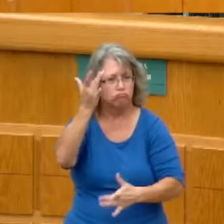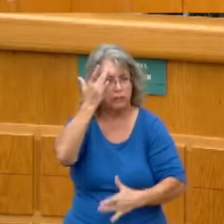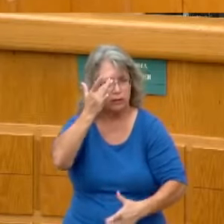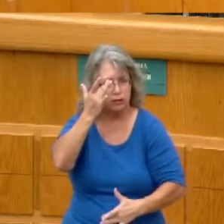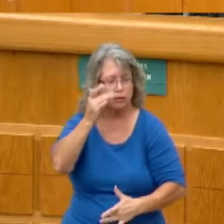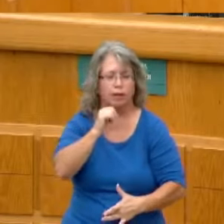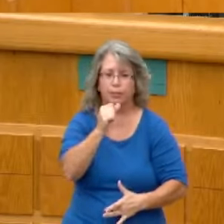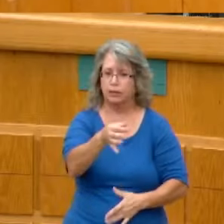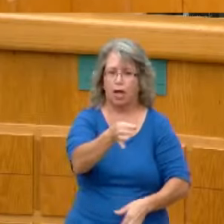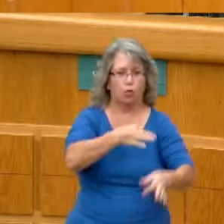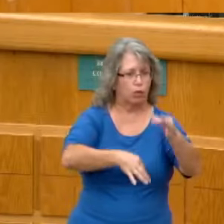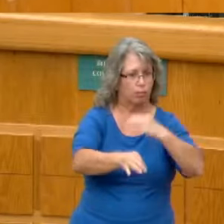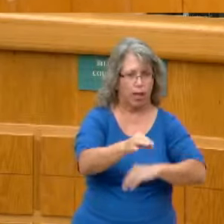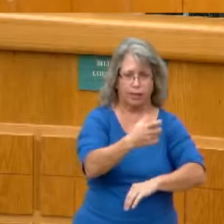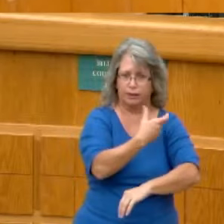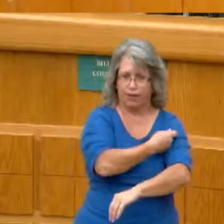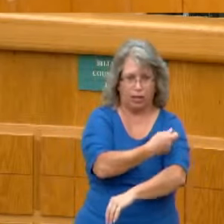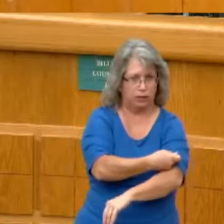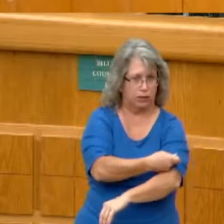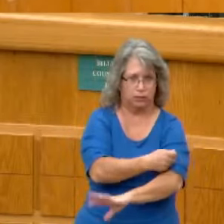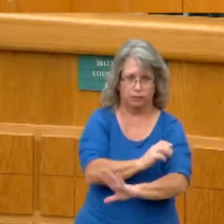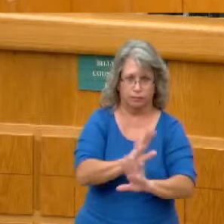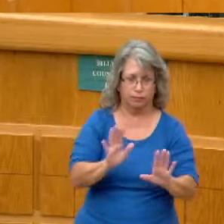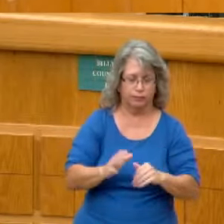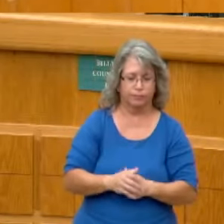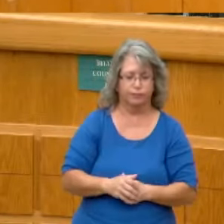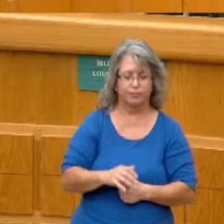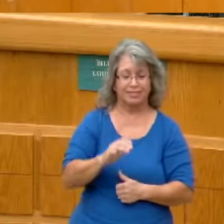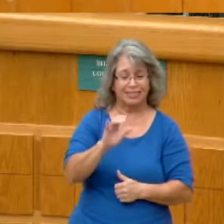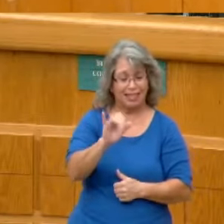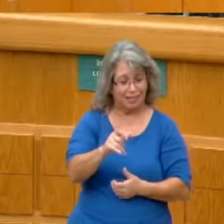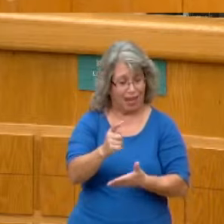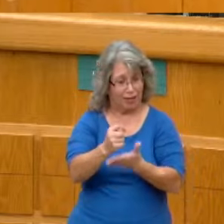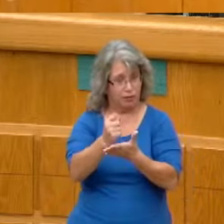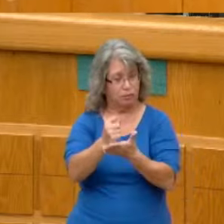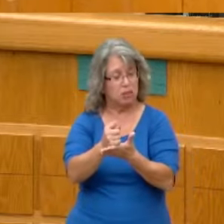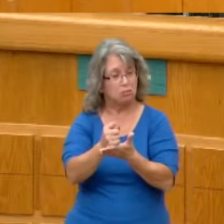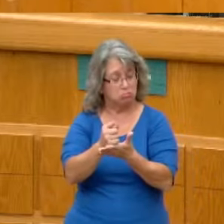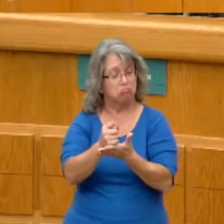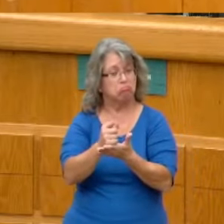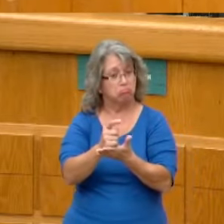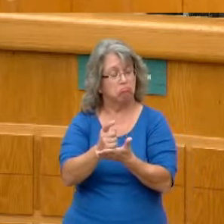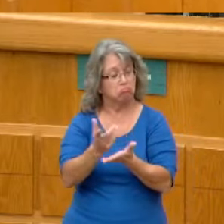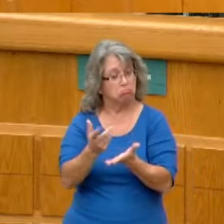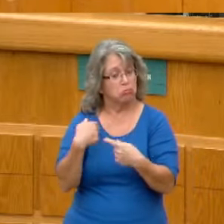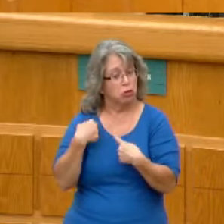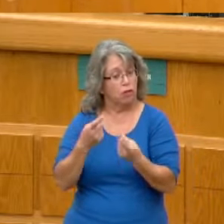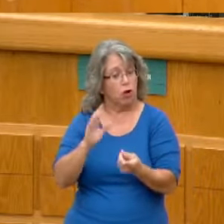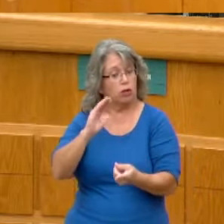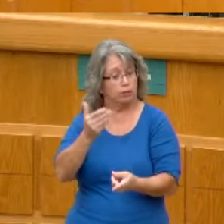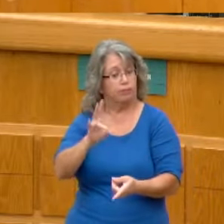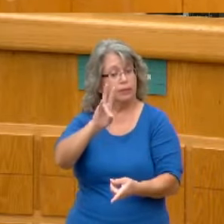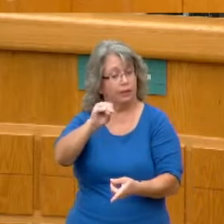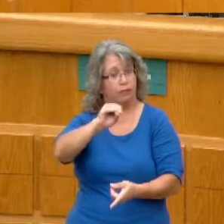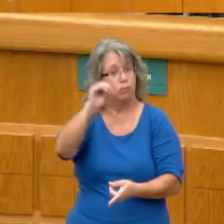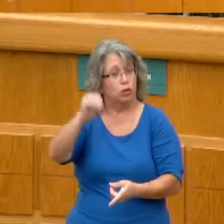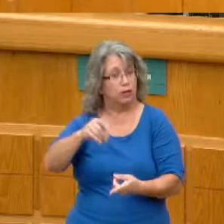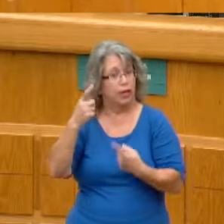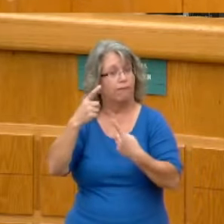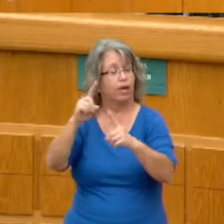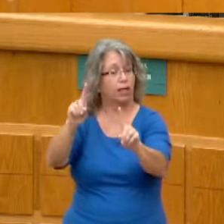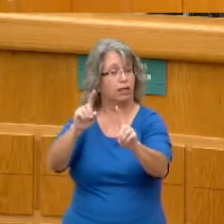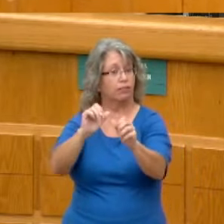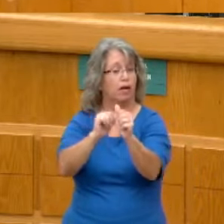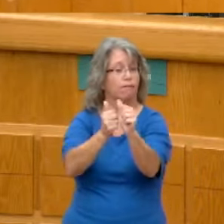vaccine. This treatment has shown to be 70% effective at avoiding hospitalizations and deaths. These